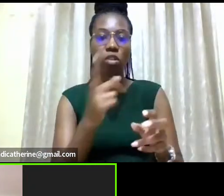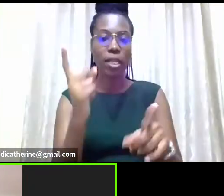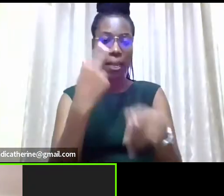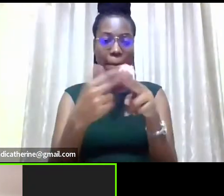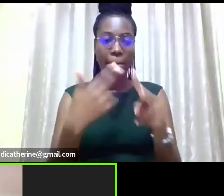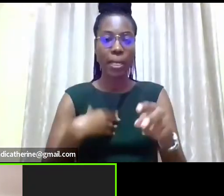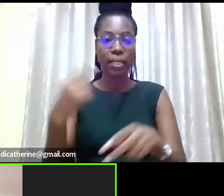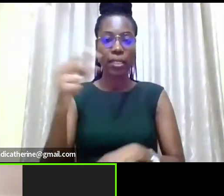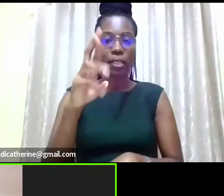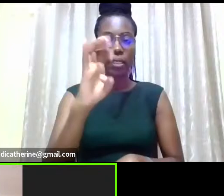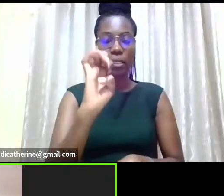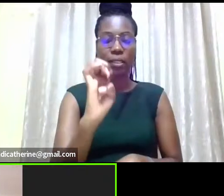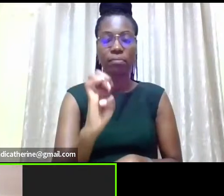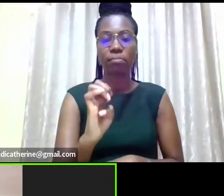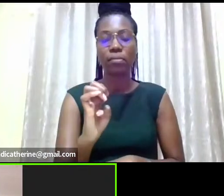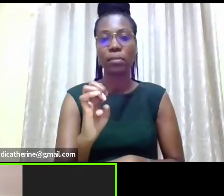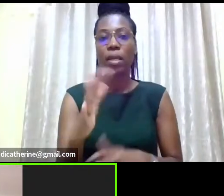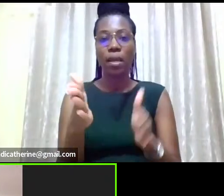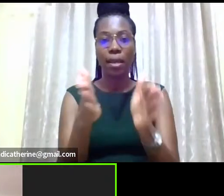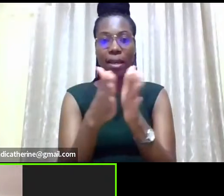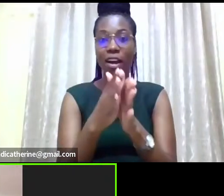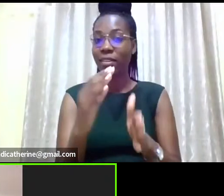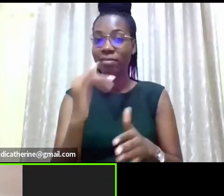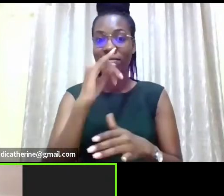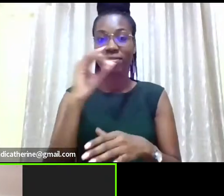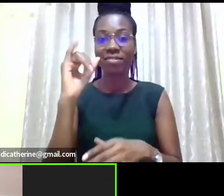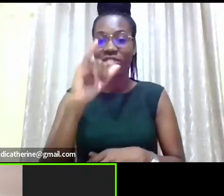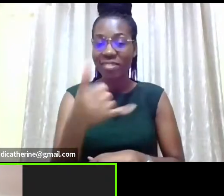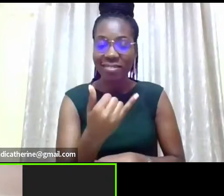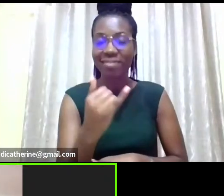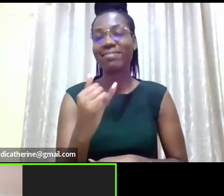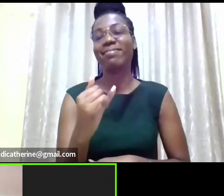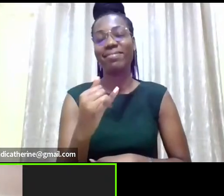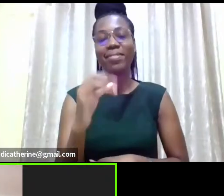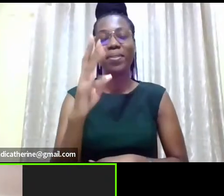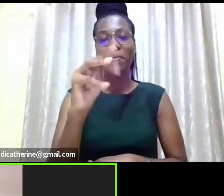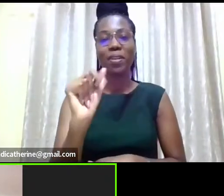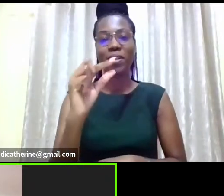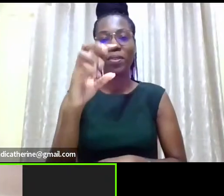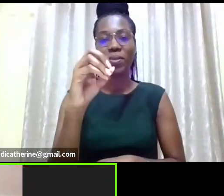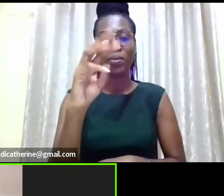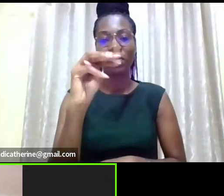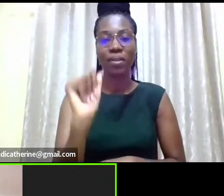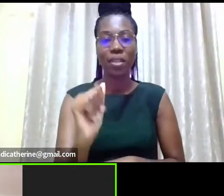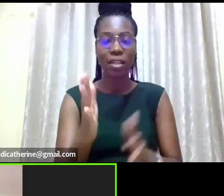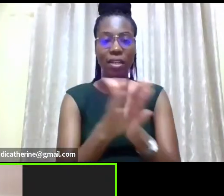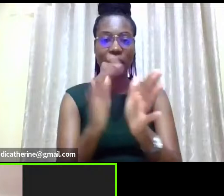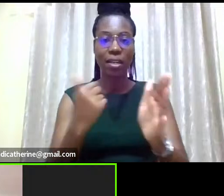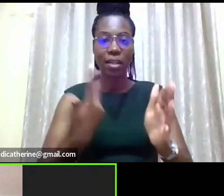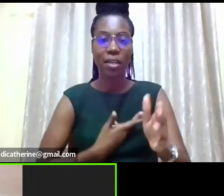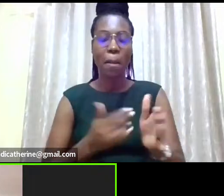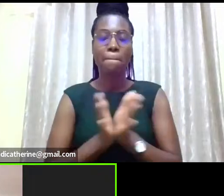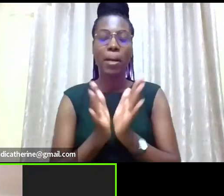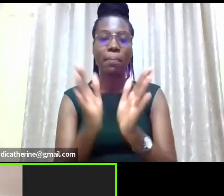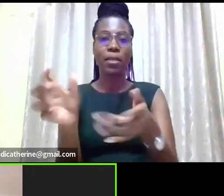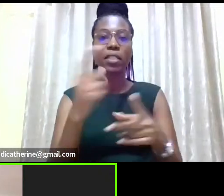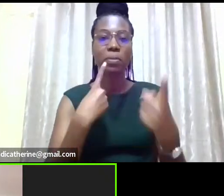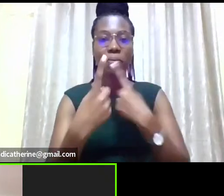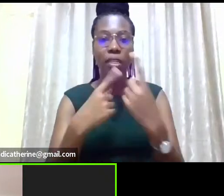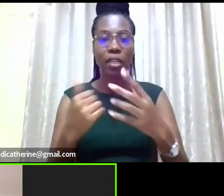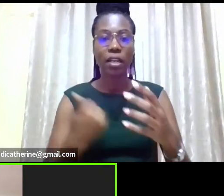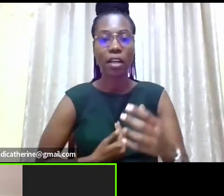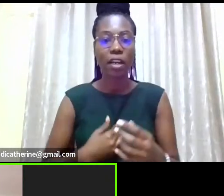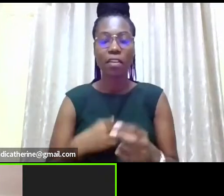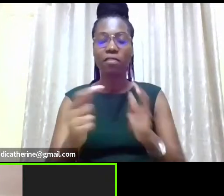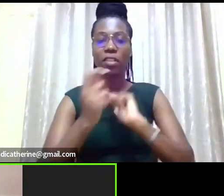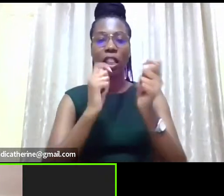J. Magoma. I am a trainer. I train in so many areas, especially public speaking and interview coaching.